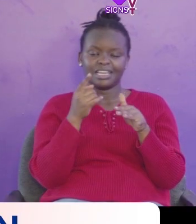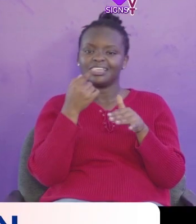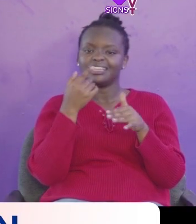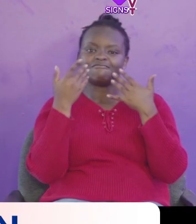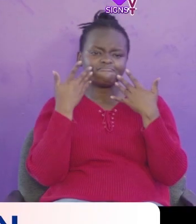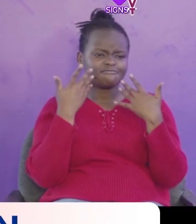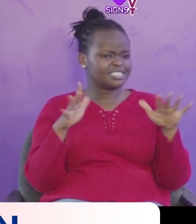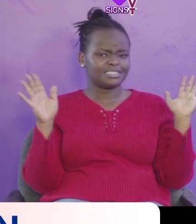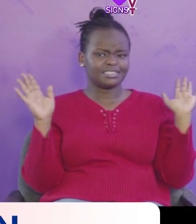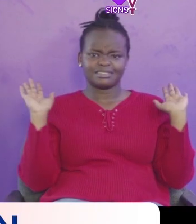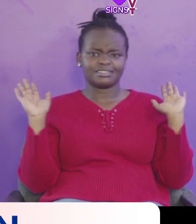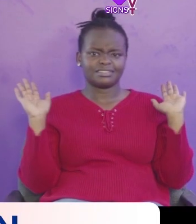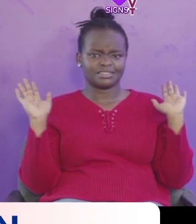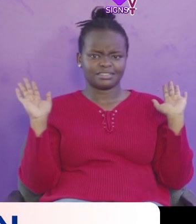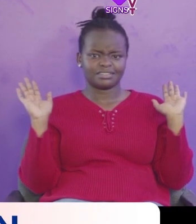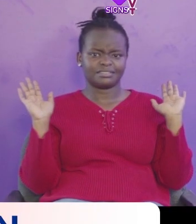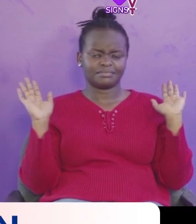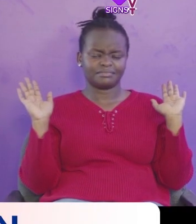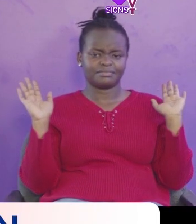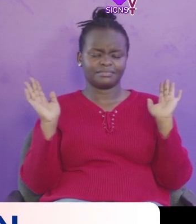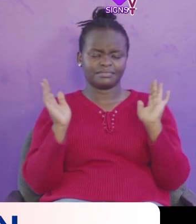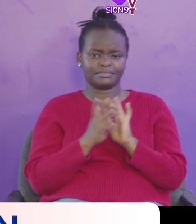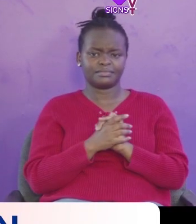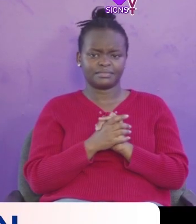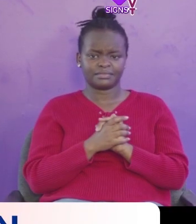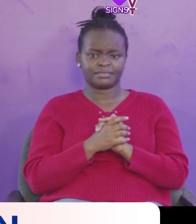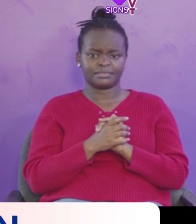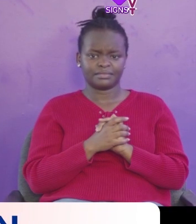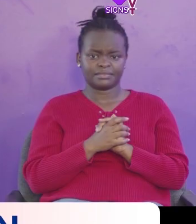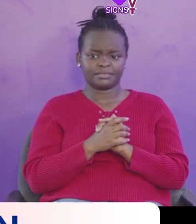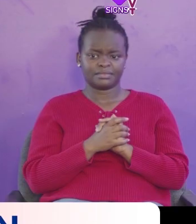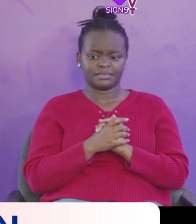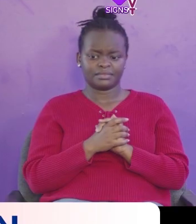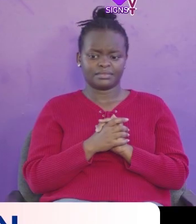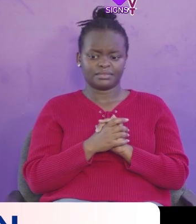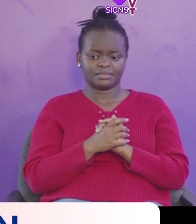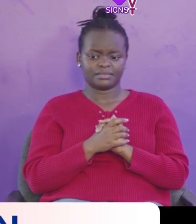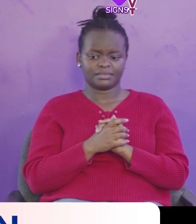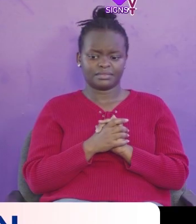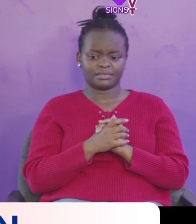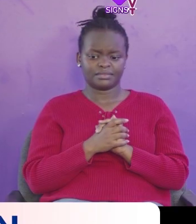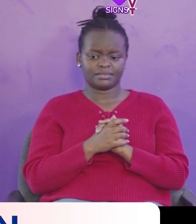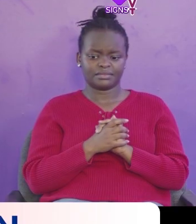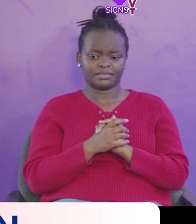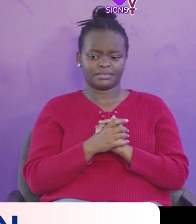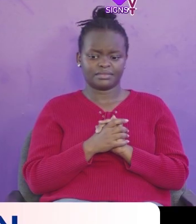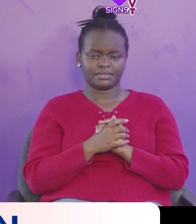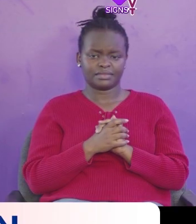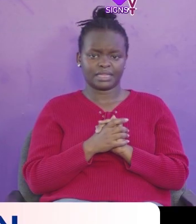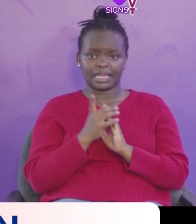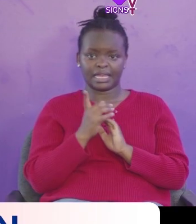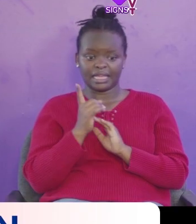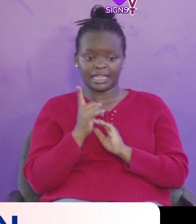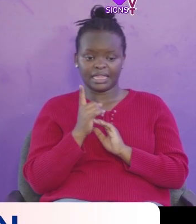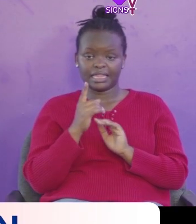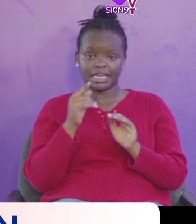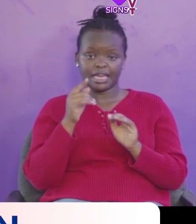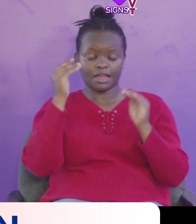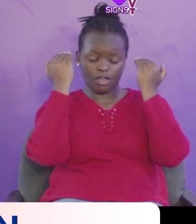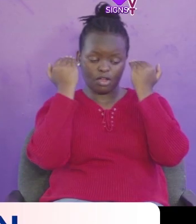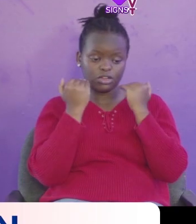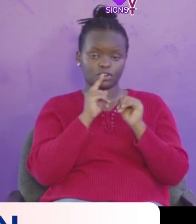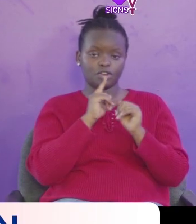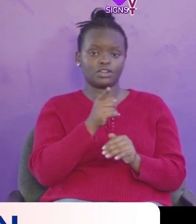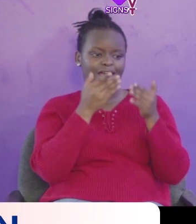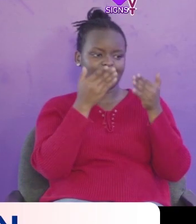But did it happen? It didn't happen. Thank God, because of the court order. They had gone against the court order. The court order was there while they were